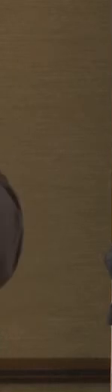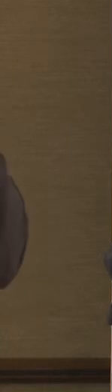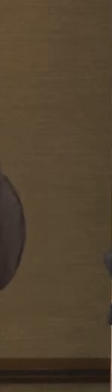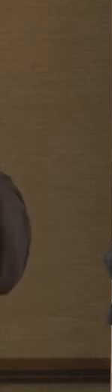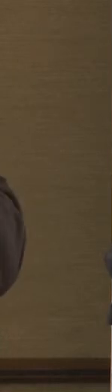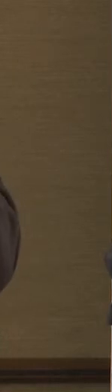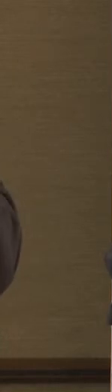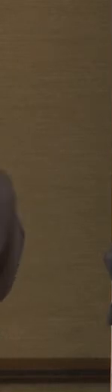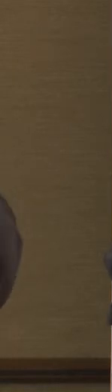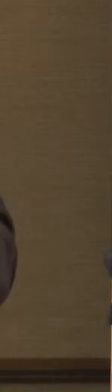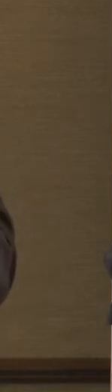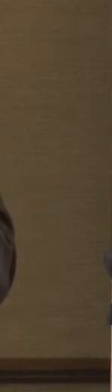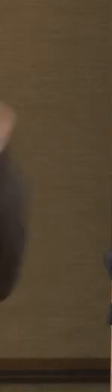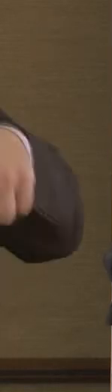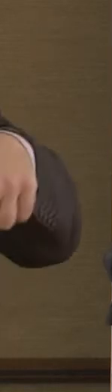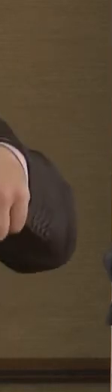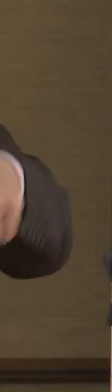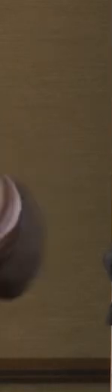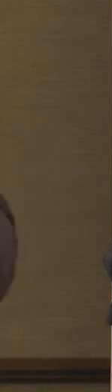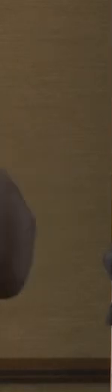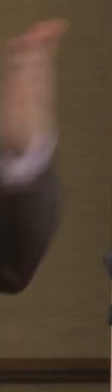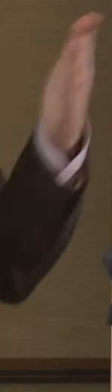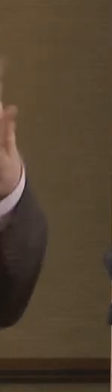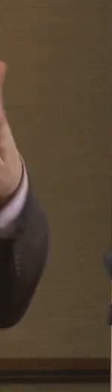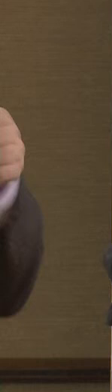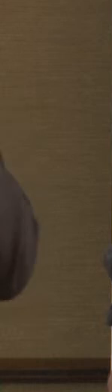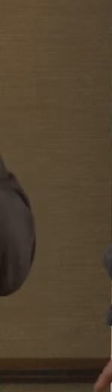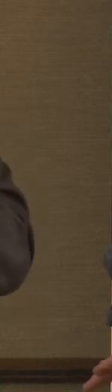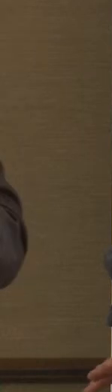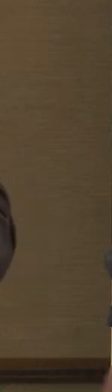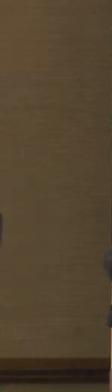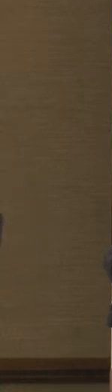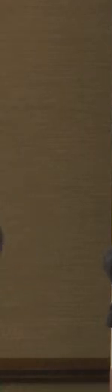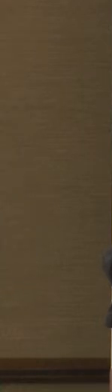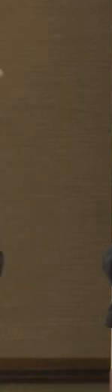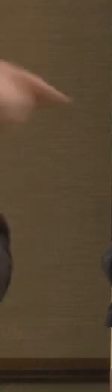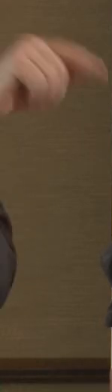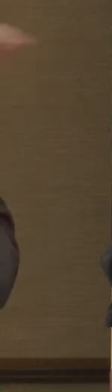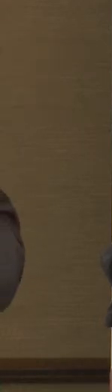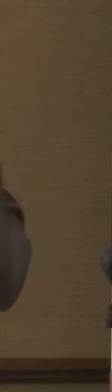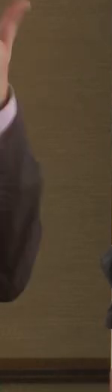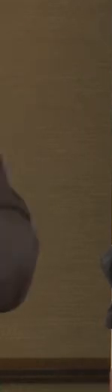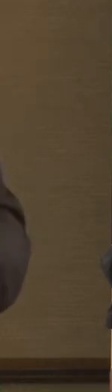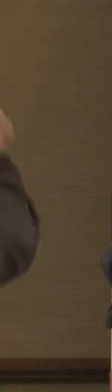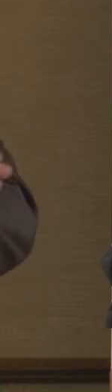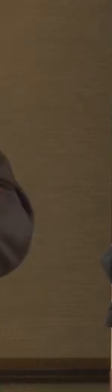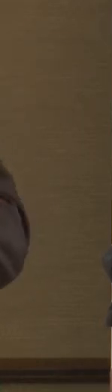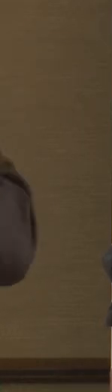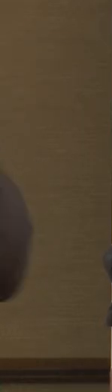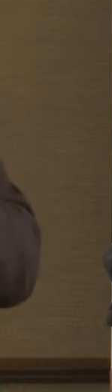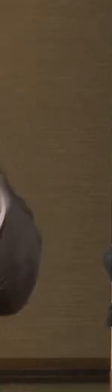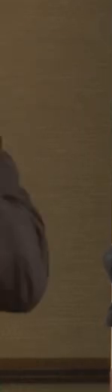here, voluntary organizations, other sectors are beginning to ensure efficient and equal services for their